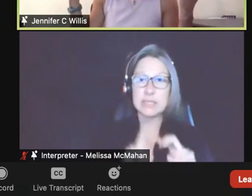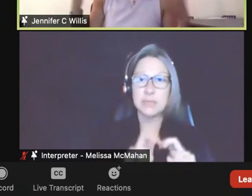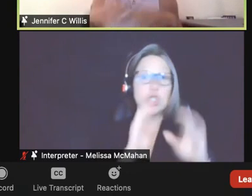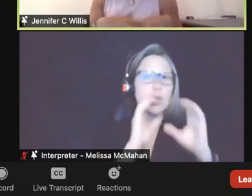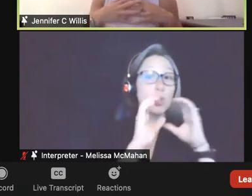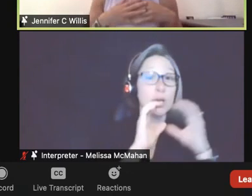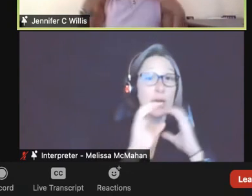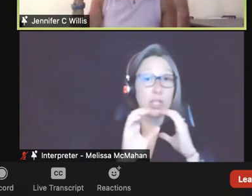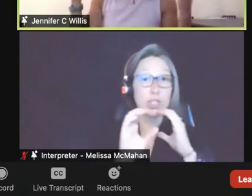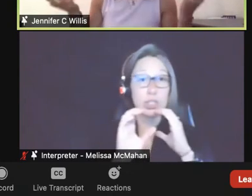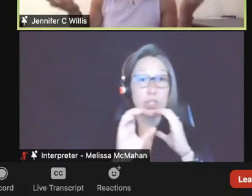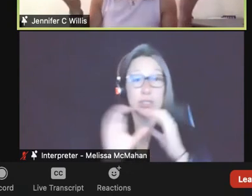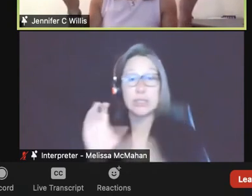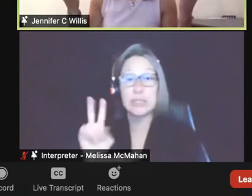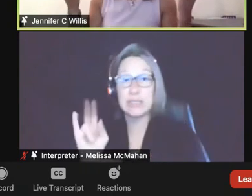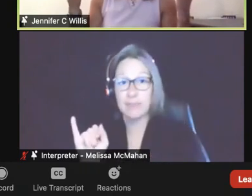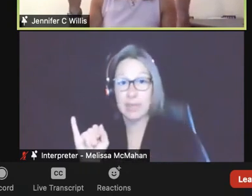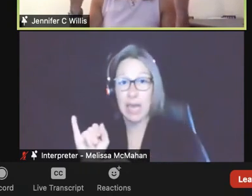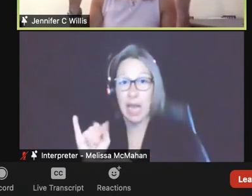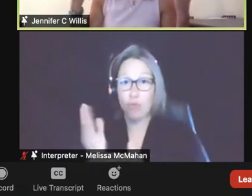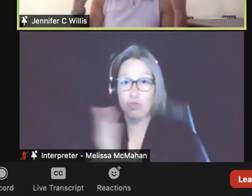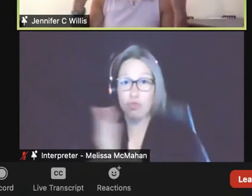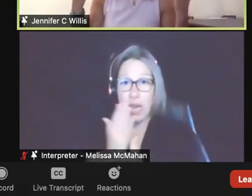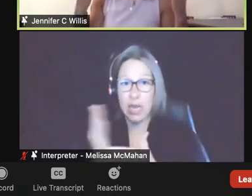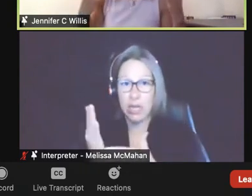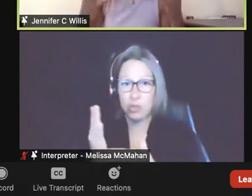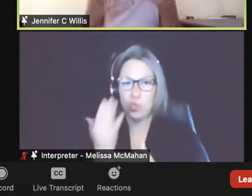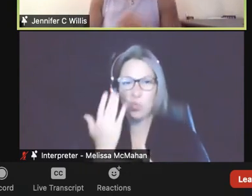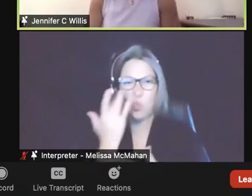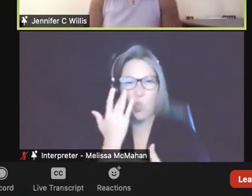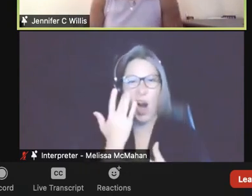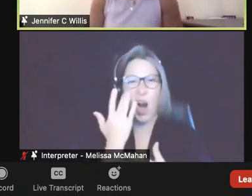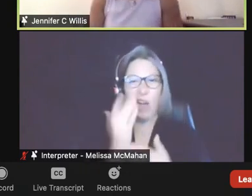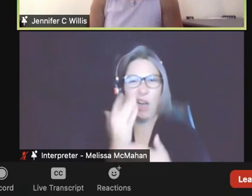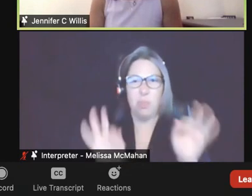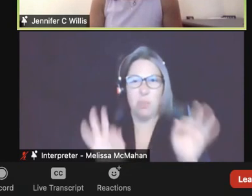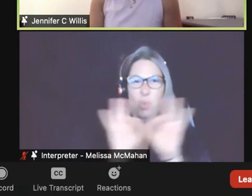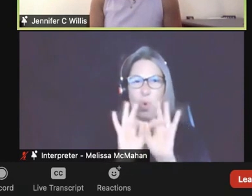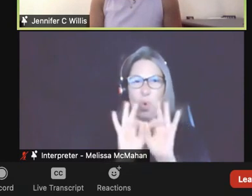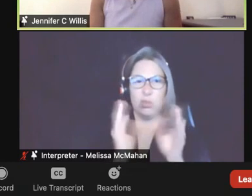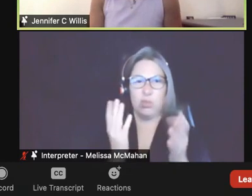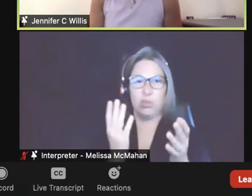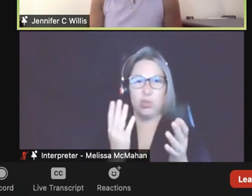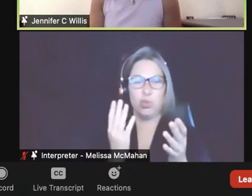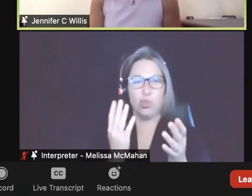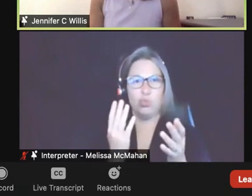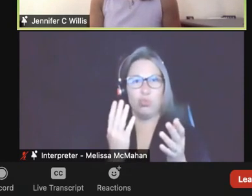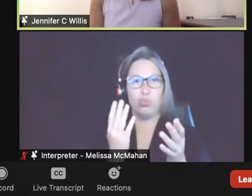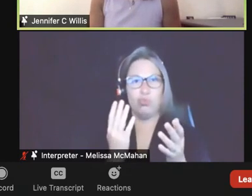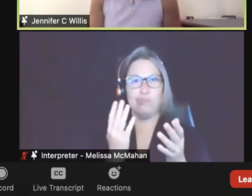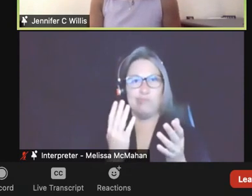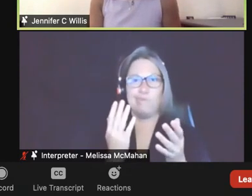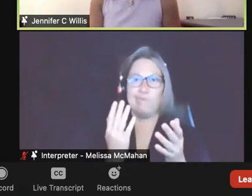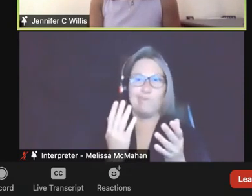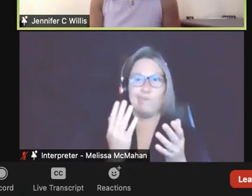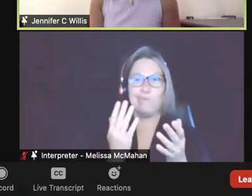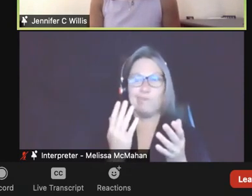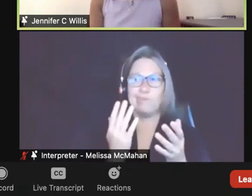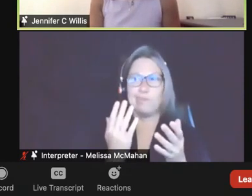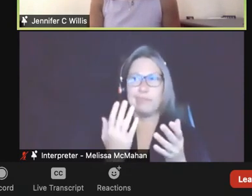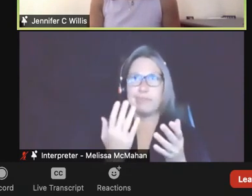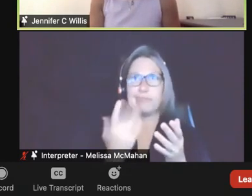important for us to even complete these assessments? Why do we need these to use to develop an